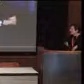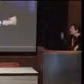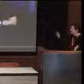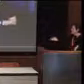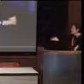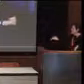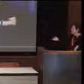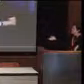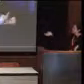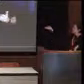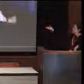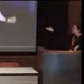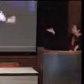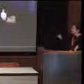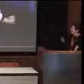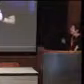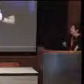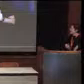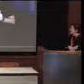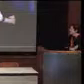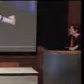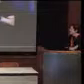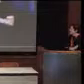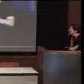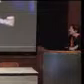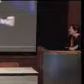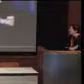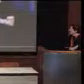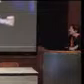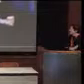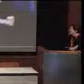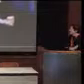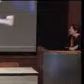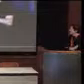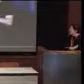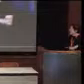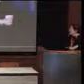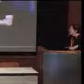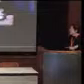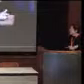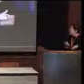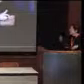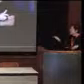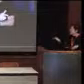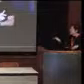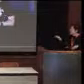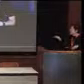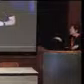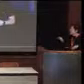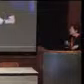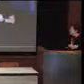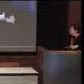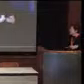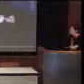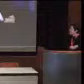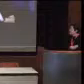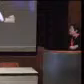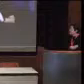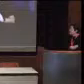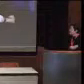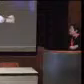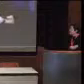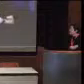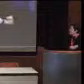at this end of the panel and kind of work our way down and have you give us maybe a little bit, maybe start with you, Evgeny,